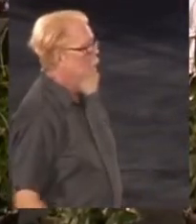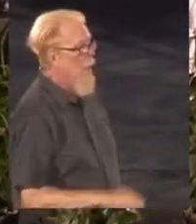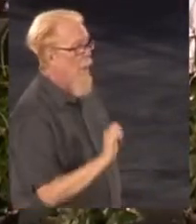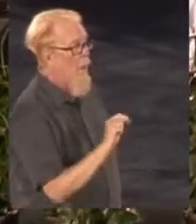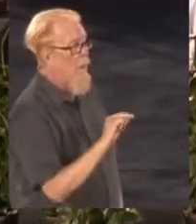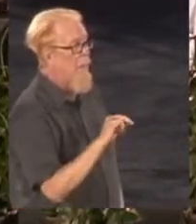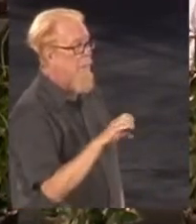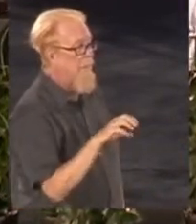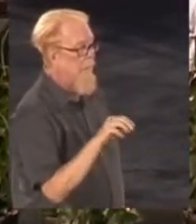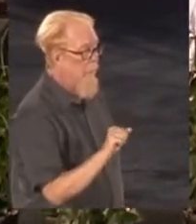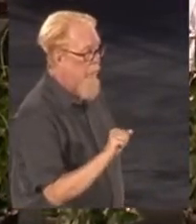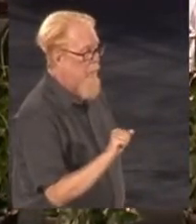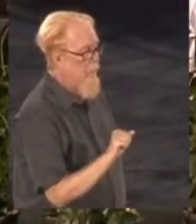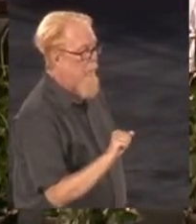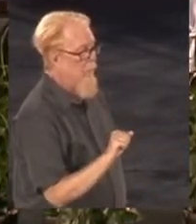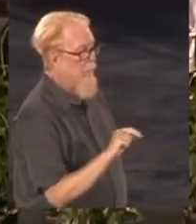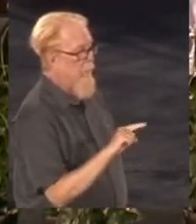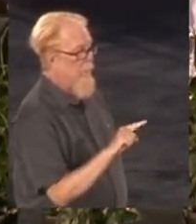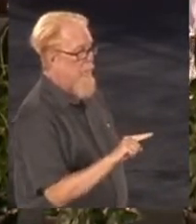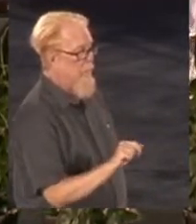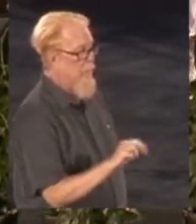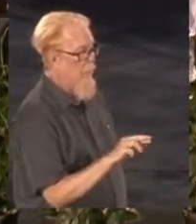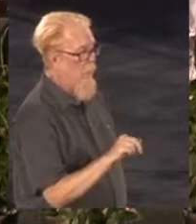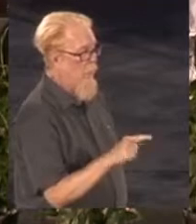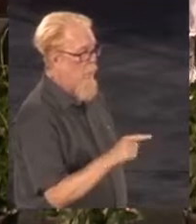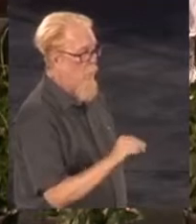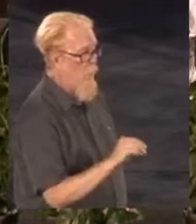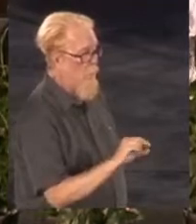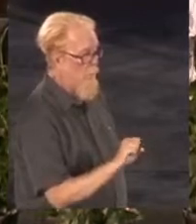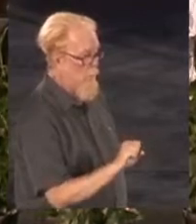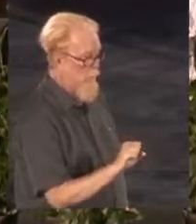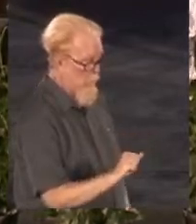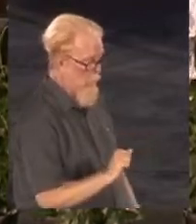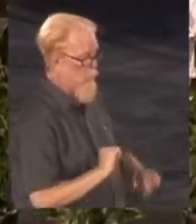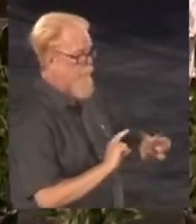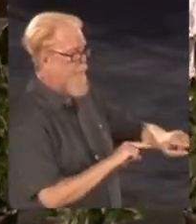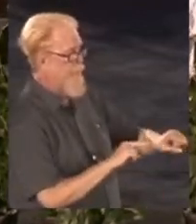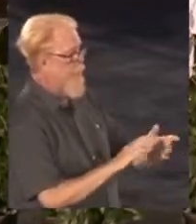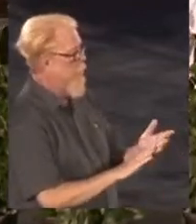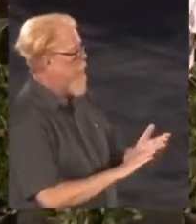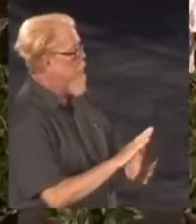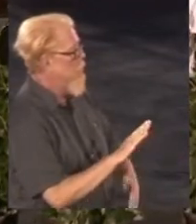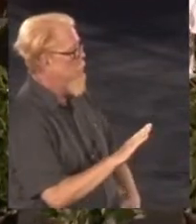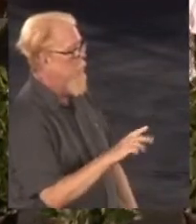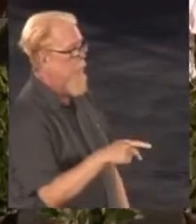Alicia D. Zaragoza will be attending Palo Alto College.